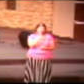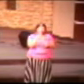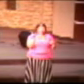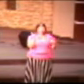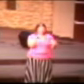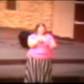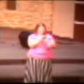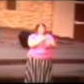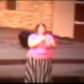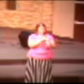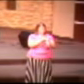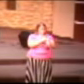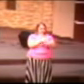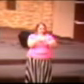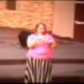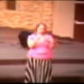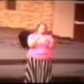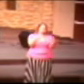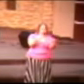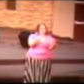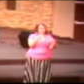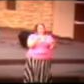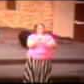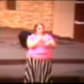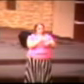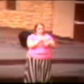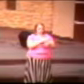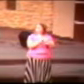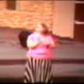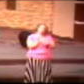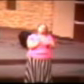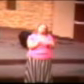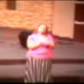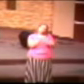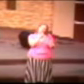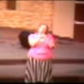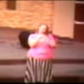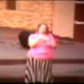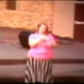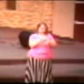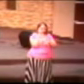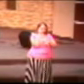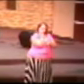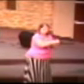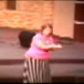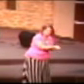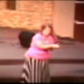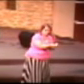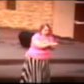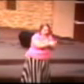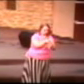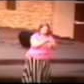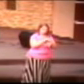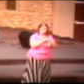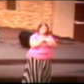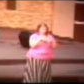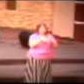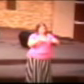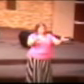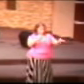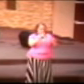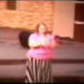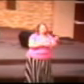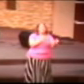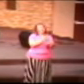as the church and sit here as the church, but rather we are sent as the church into the world,